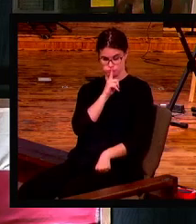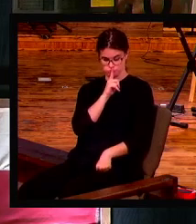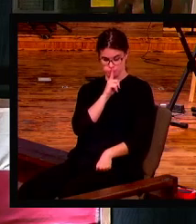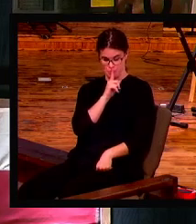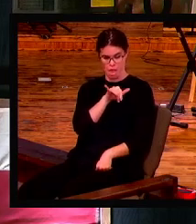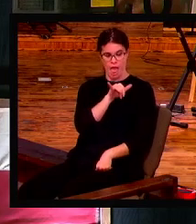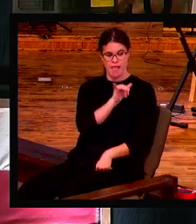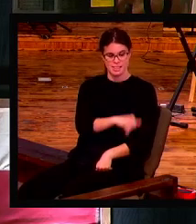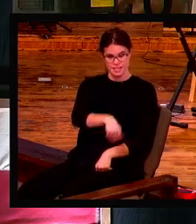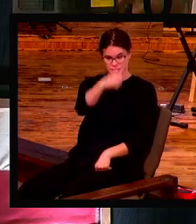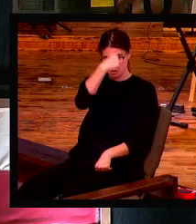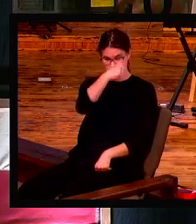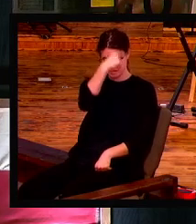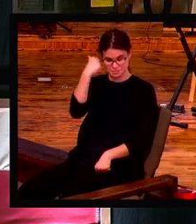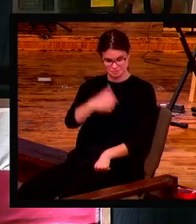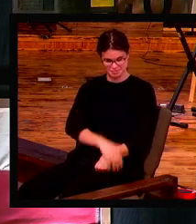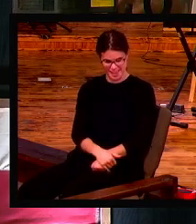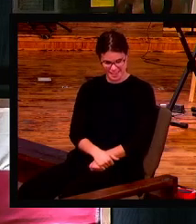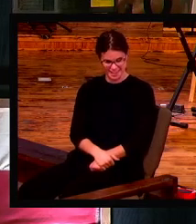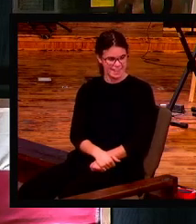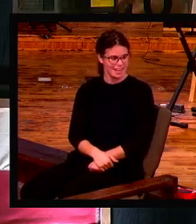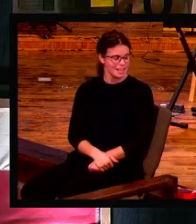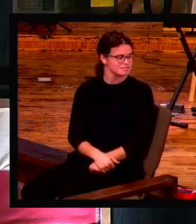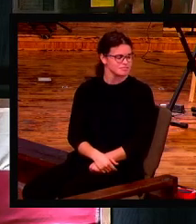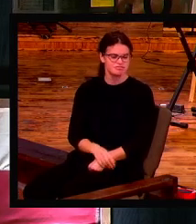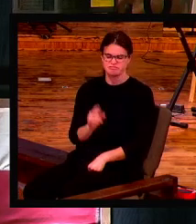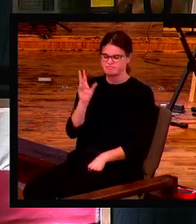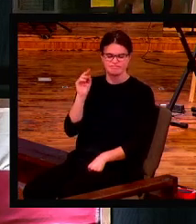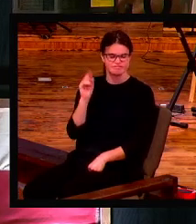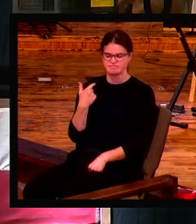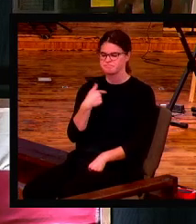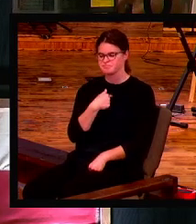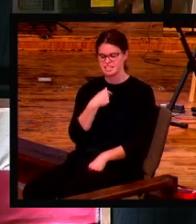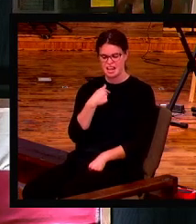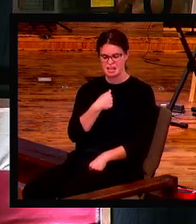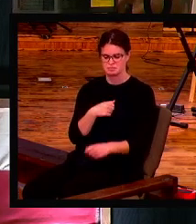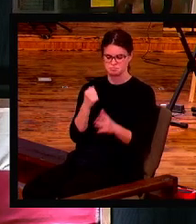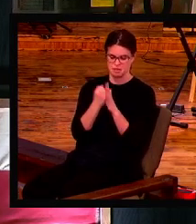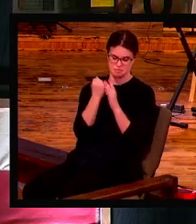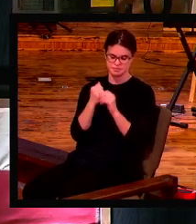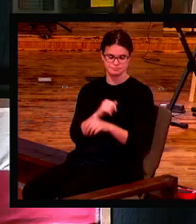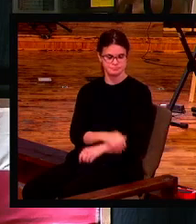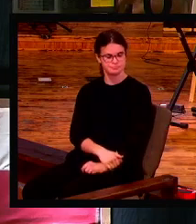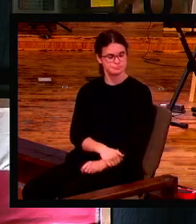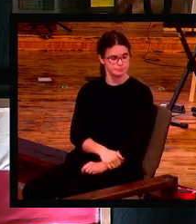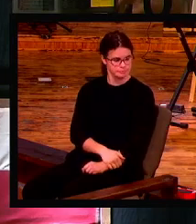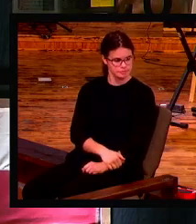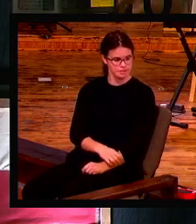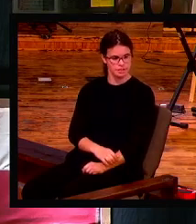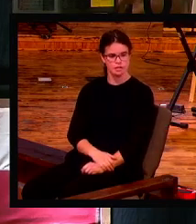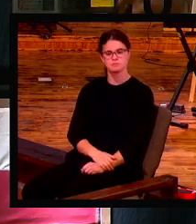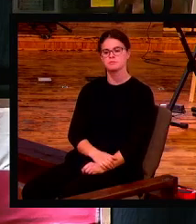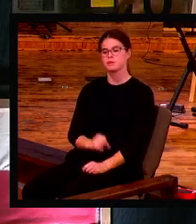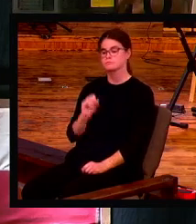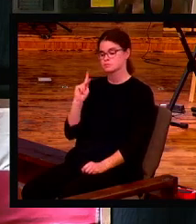No, it was actually me. I just bumped it. All right, I'll sit this right here. Is that okay? All right.